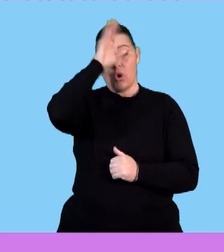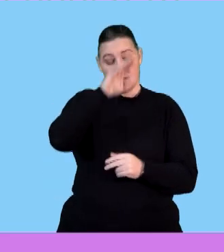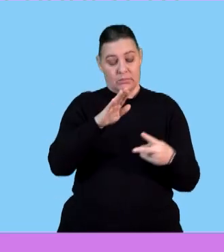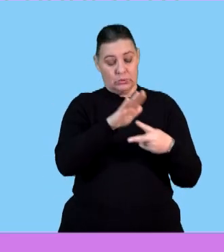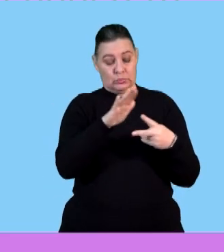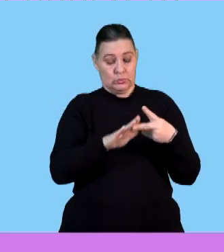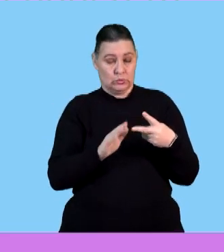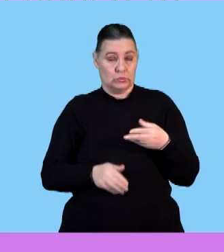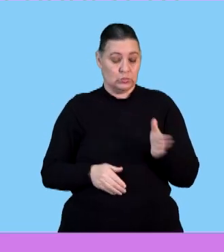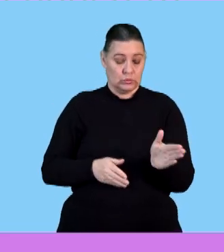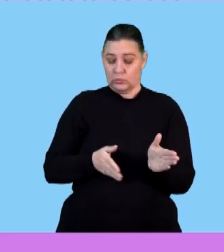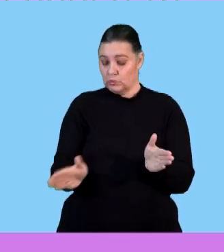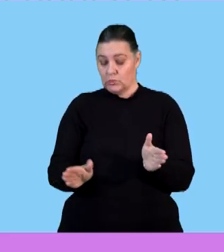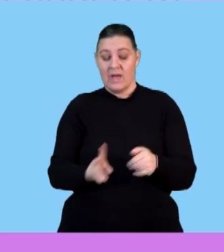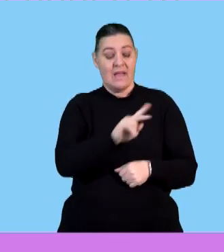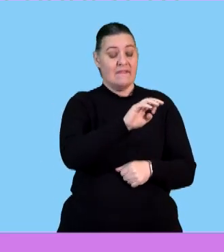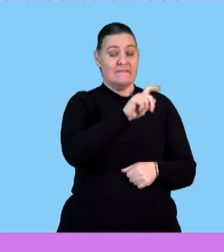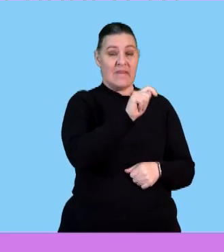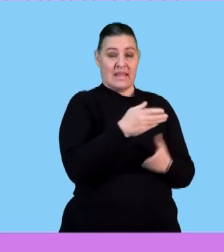concepts. VAT exempted